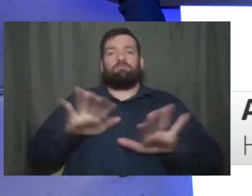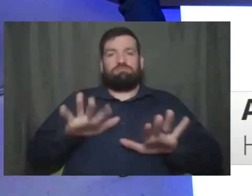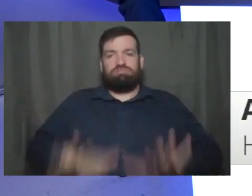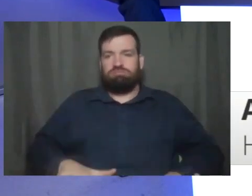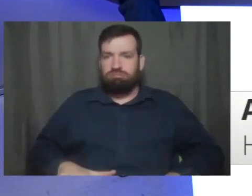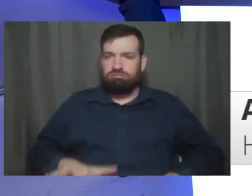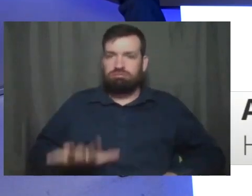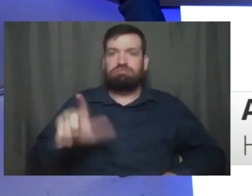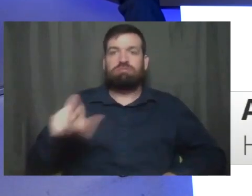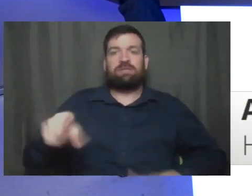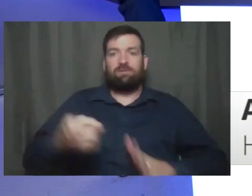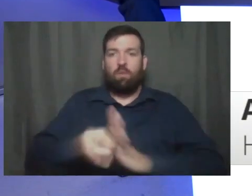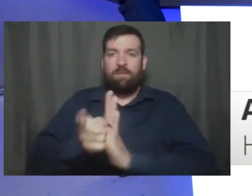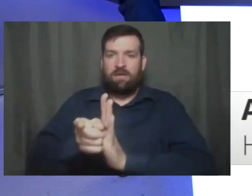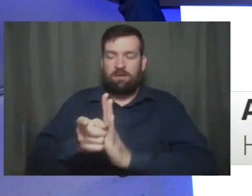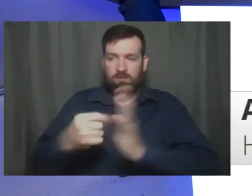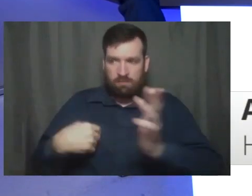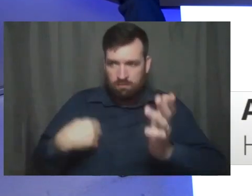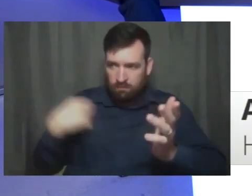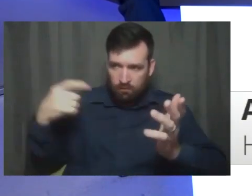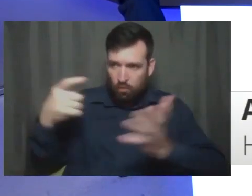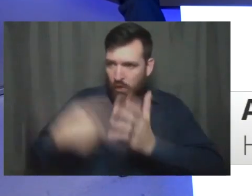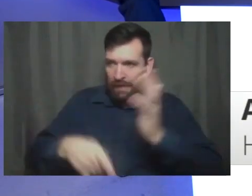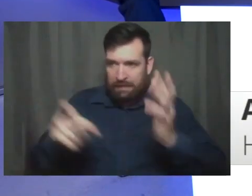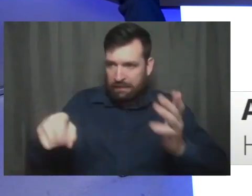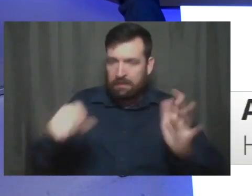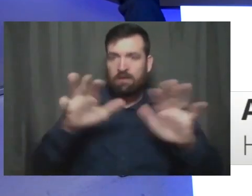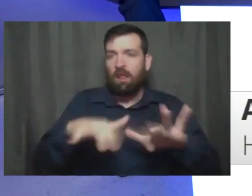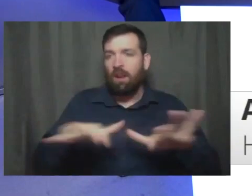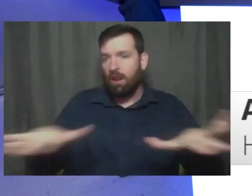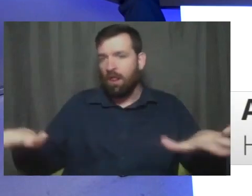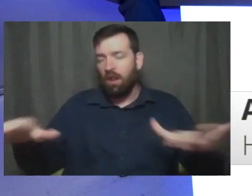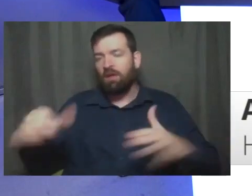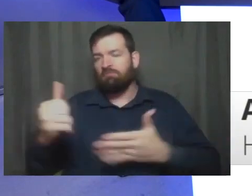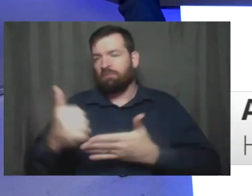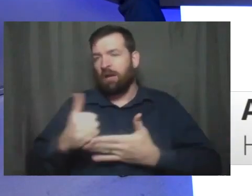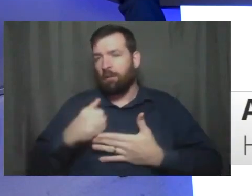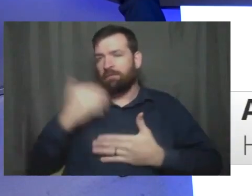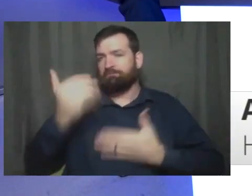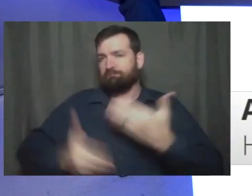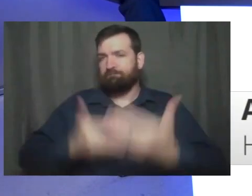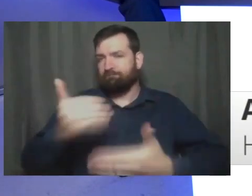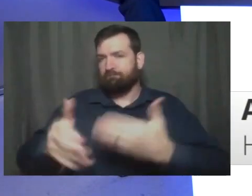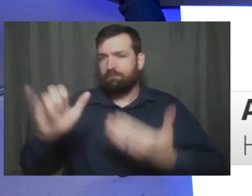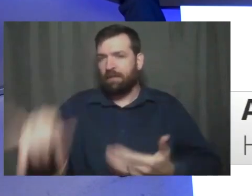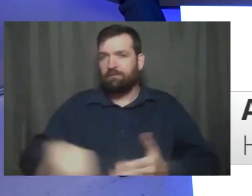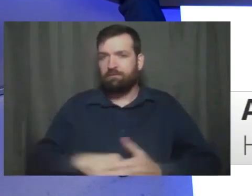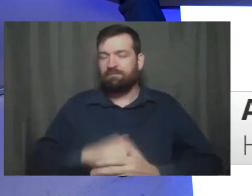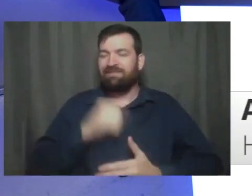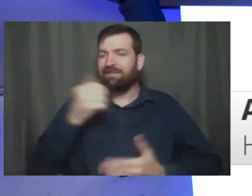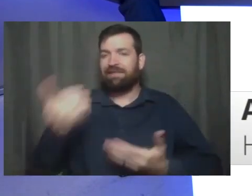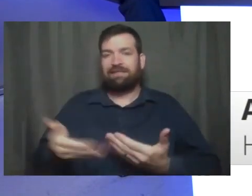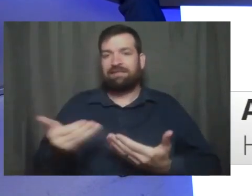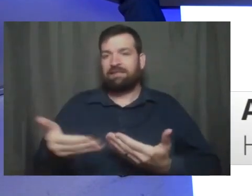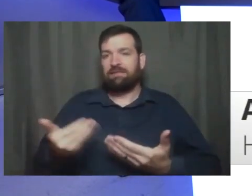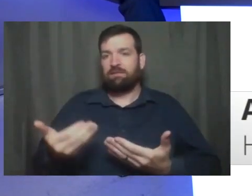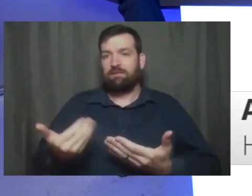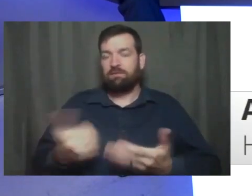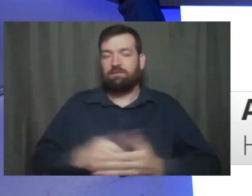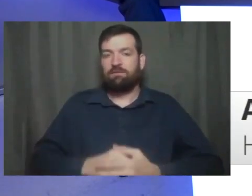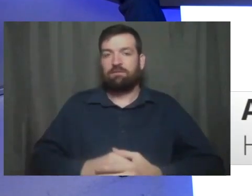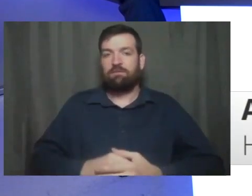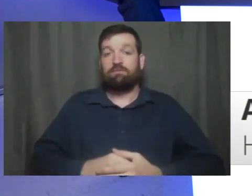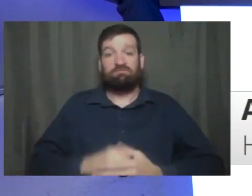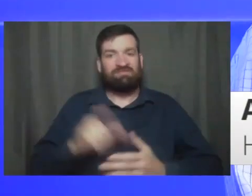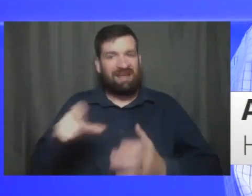going on with me. This is what I need, and so on and so forth. Help us walk through that, because that's not always easy. No. That's a technique you really gotta work on.